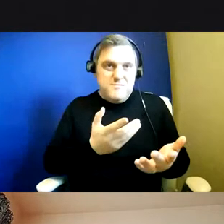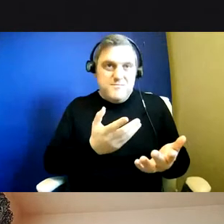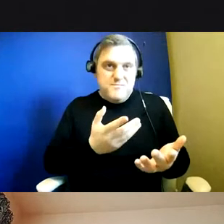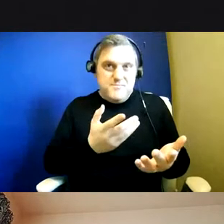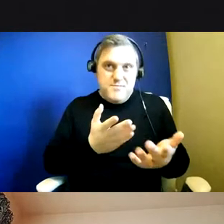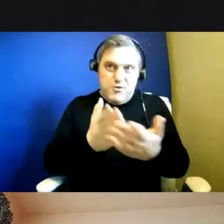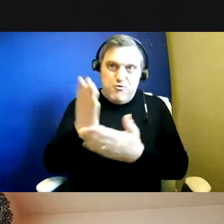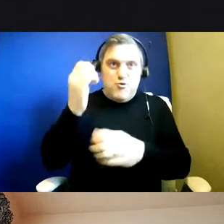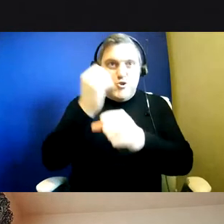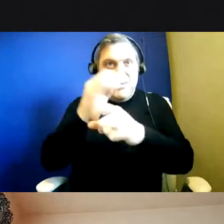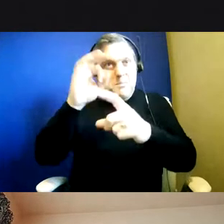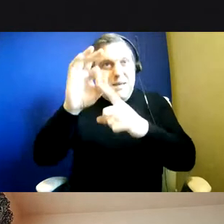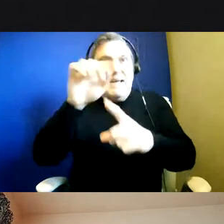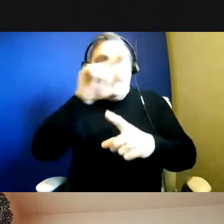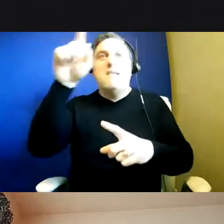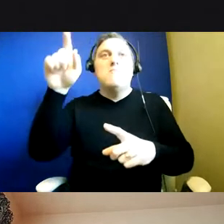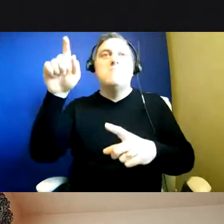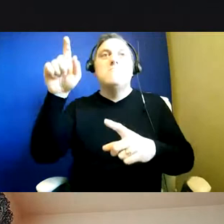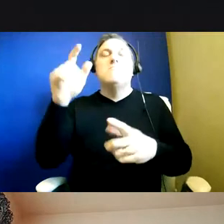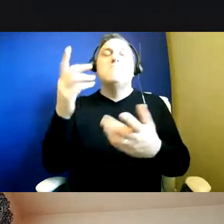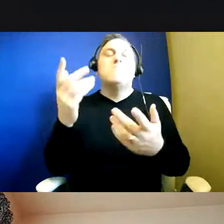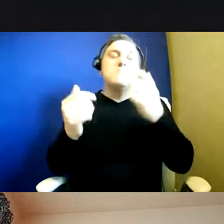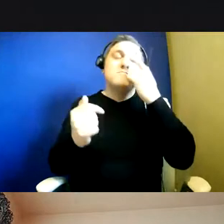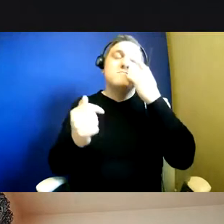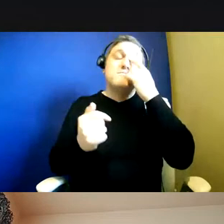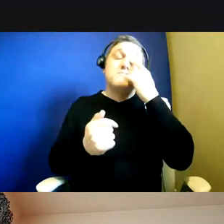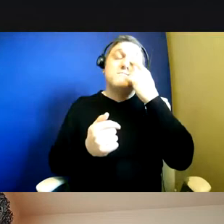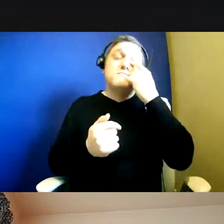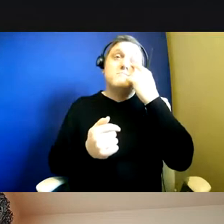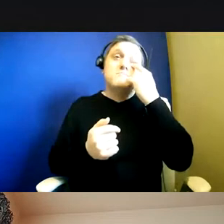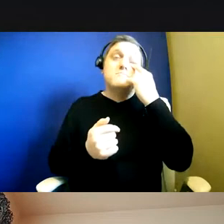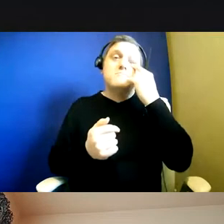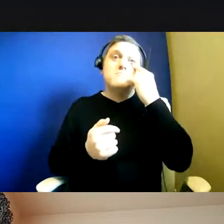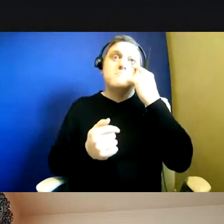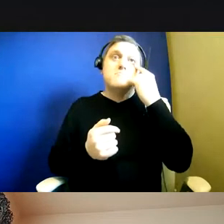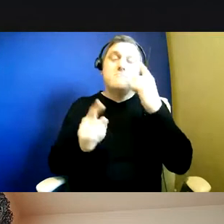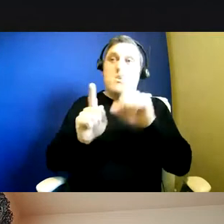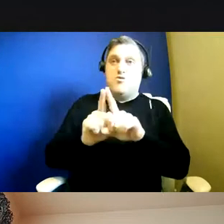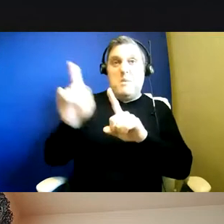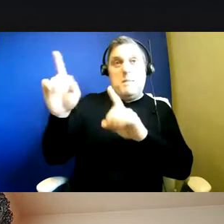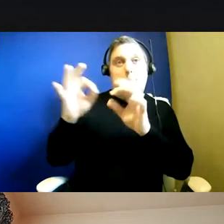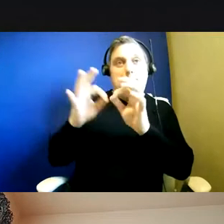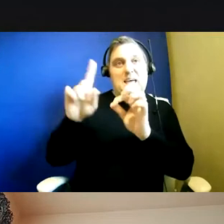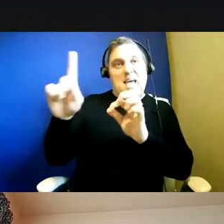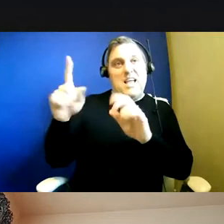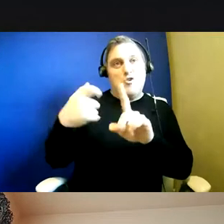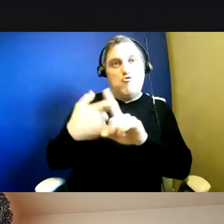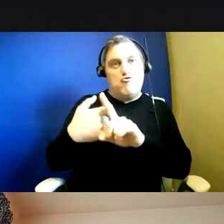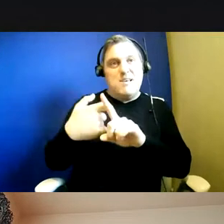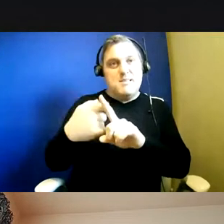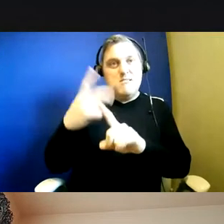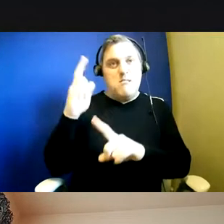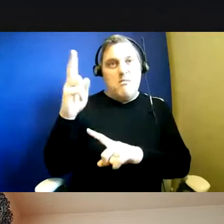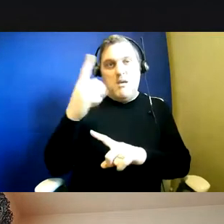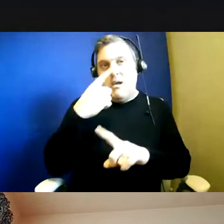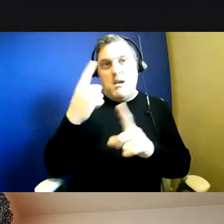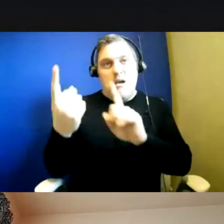general practice. The other side of that, and I think, you know, Becky and Chris as GPs as well